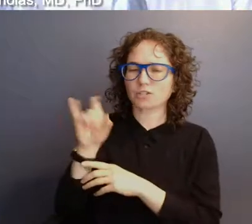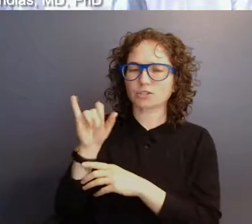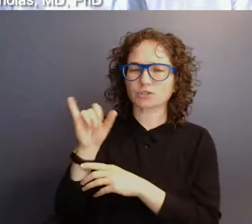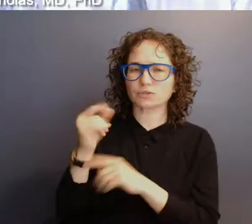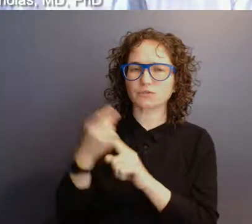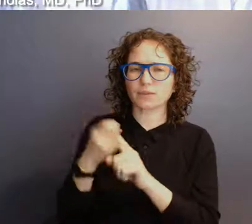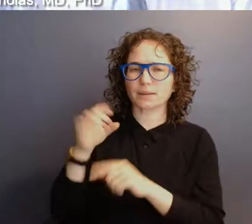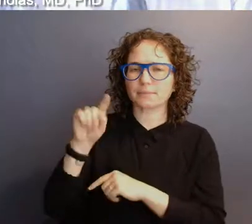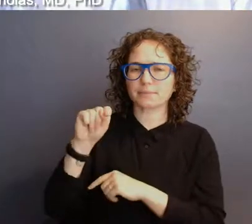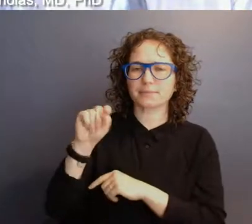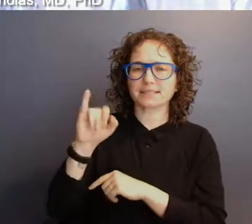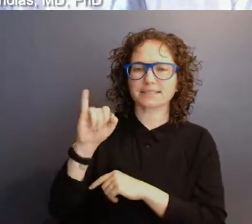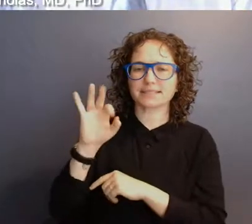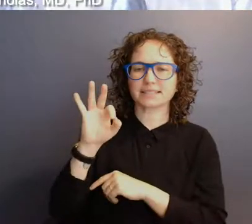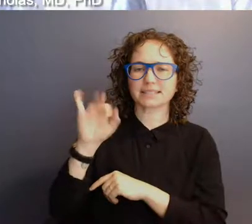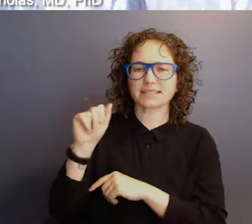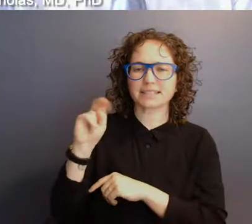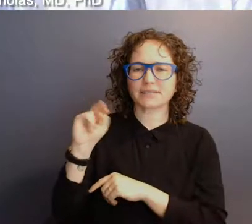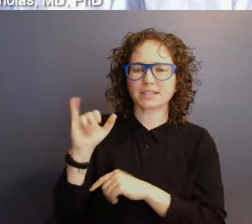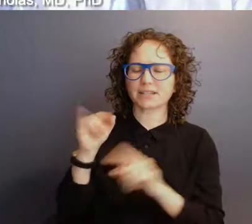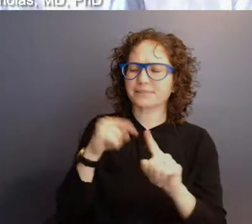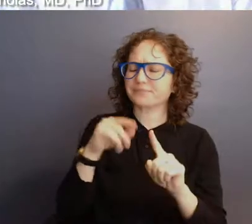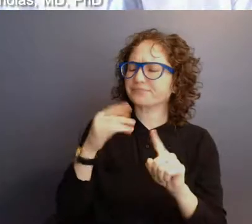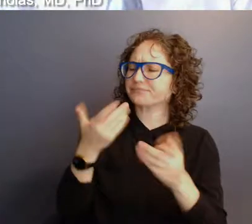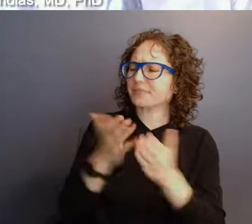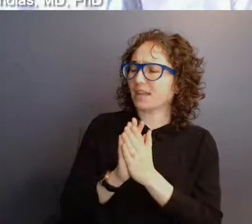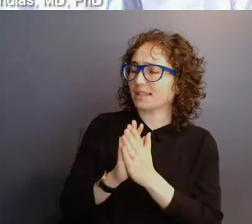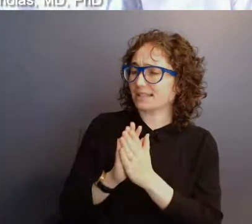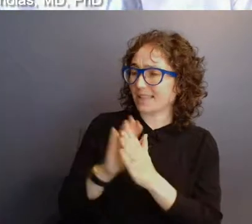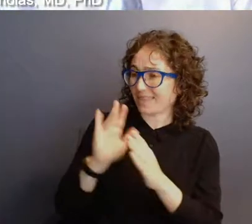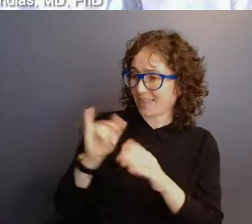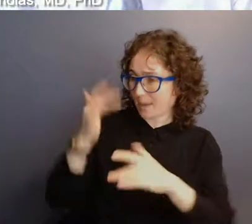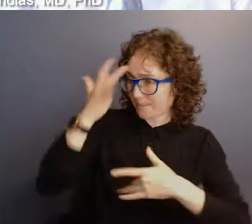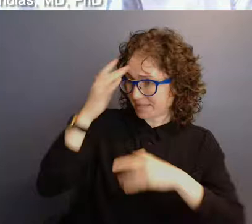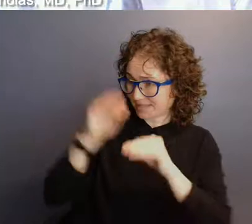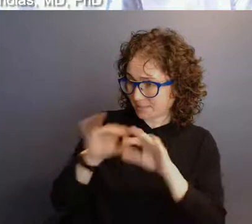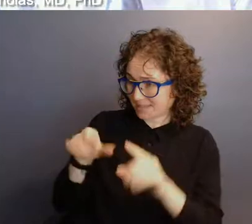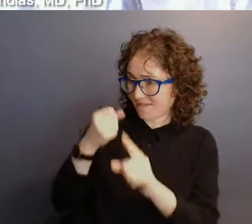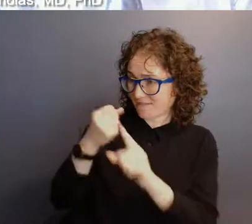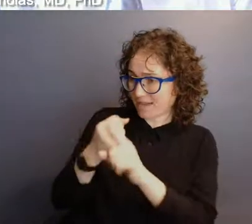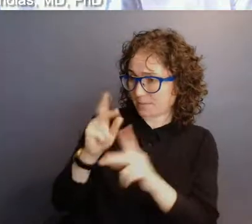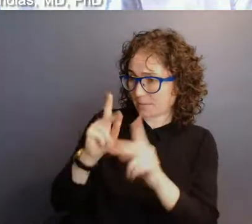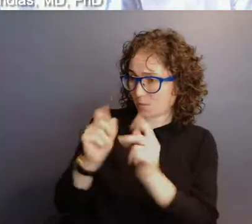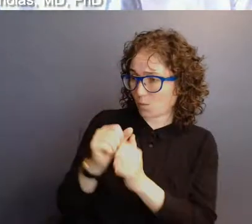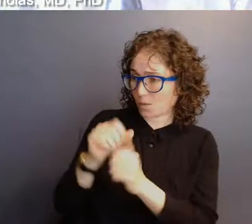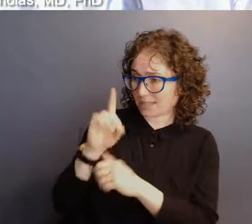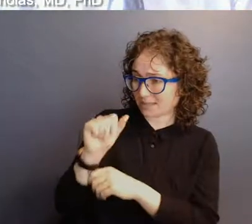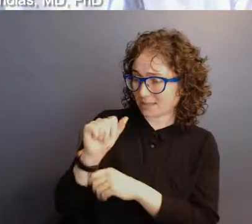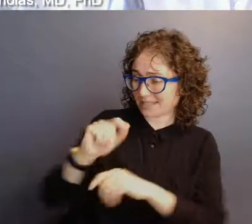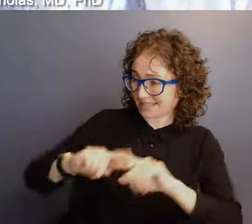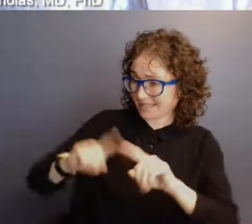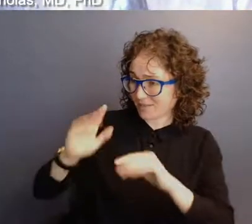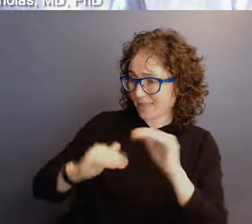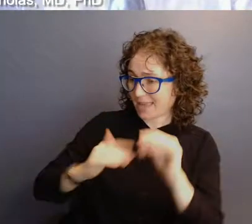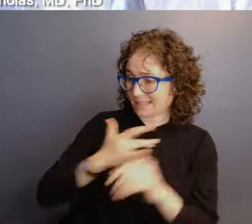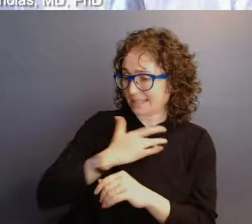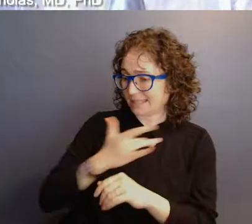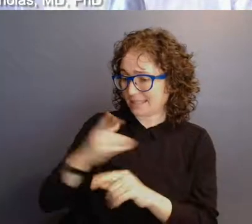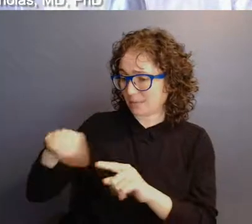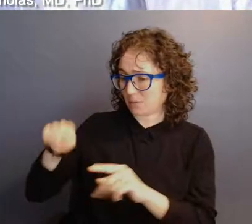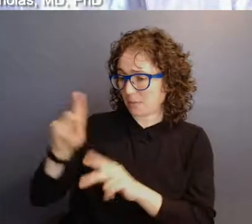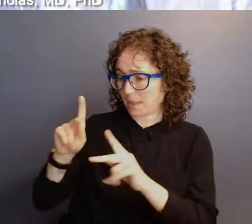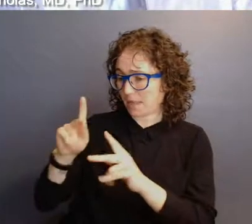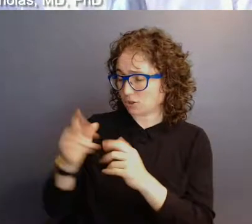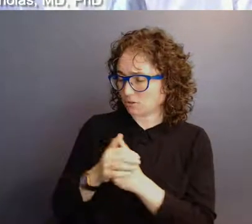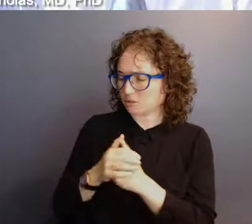Tiffany. Tiffany asks, has the pandemic affected people with disabilities different than the typical population? What